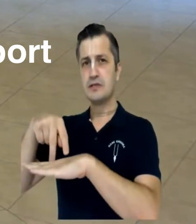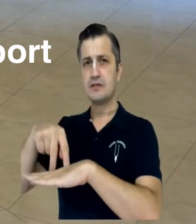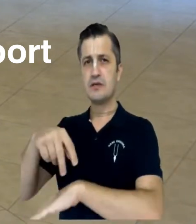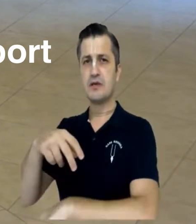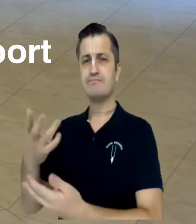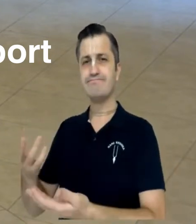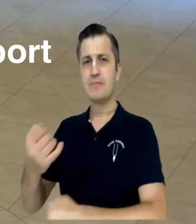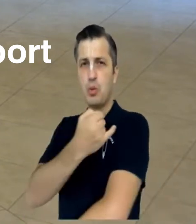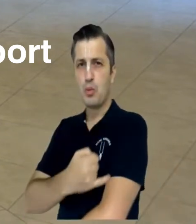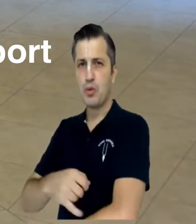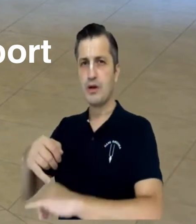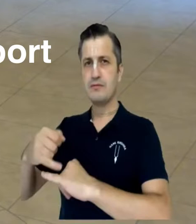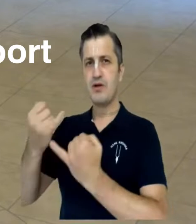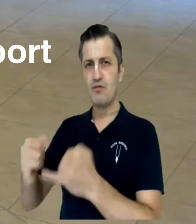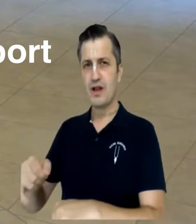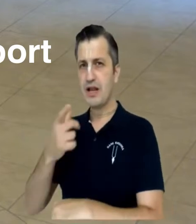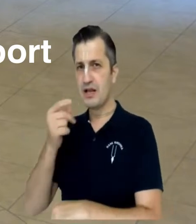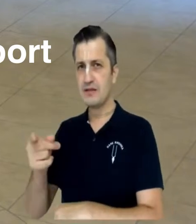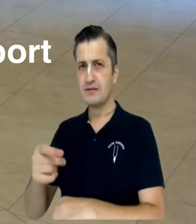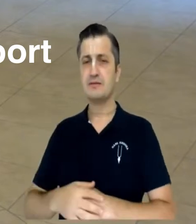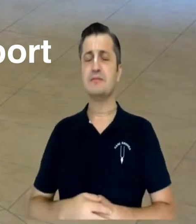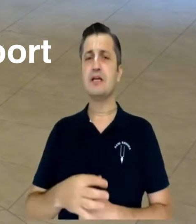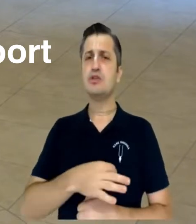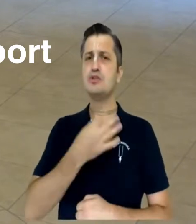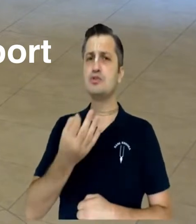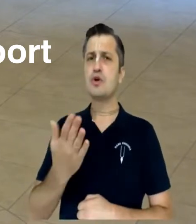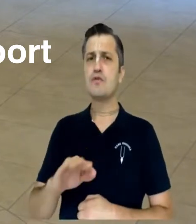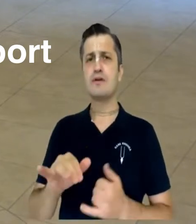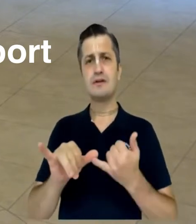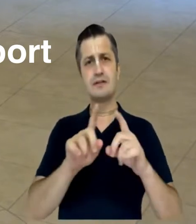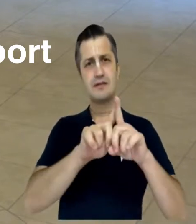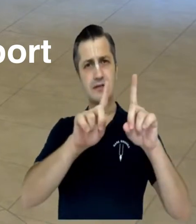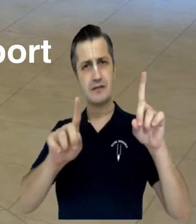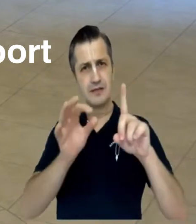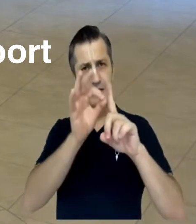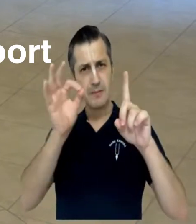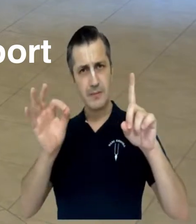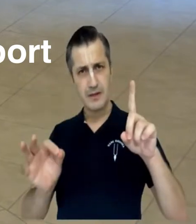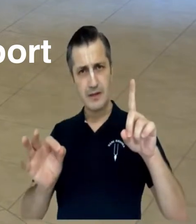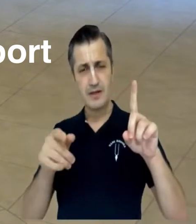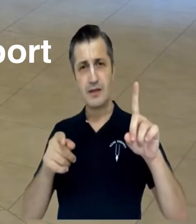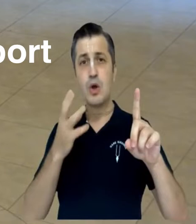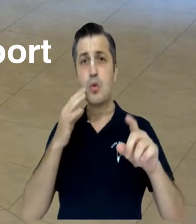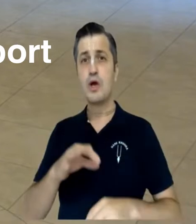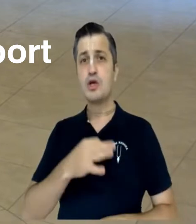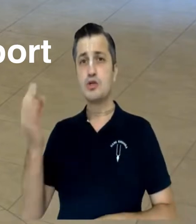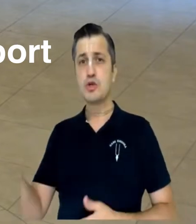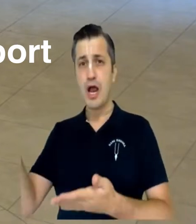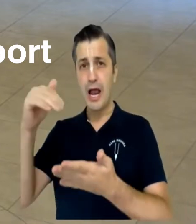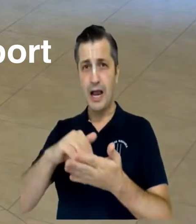and parcels of the Supreme Personality of Godhead. When they are in contact with the material world, they are called Jiva